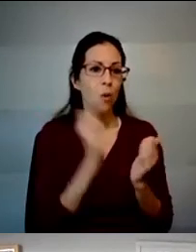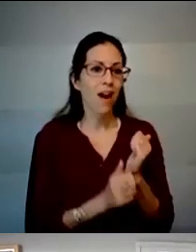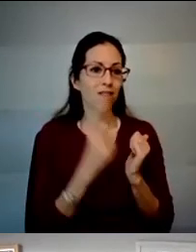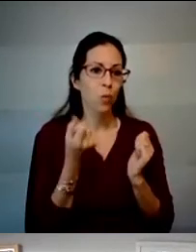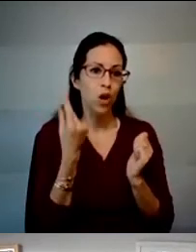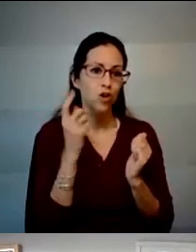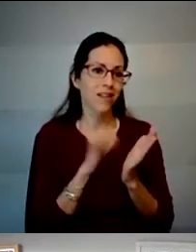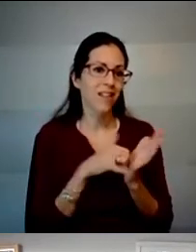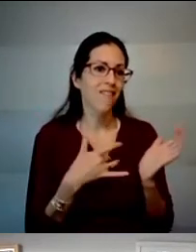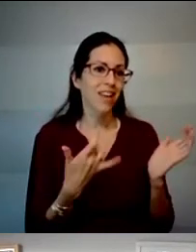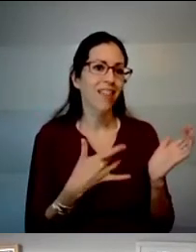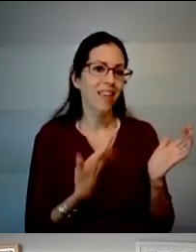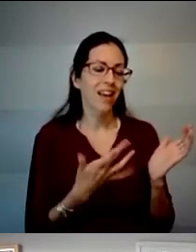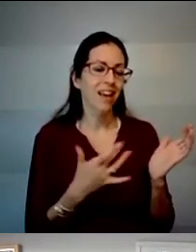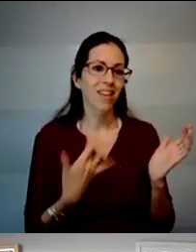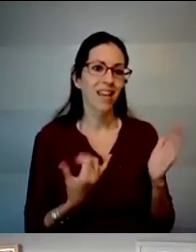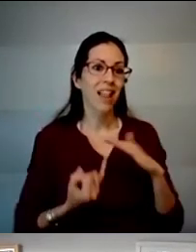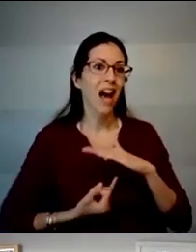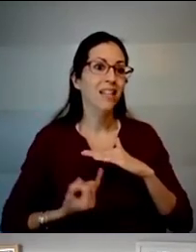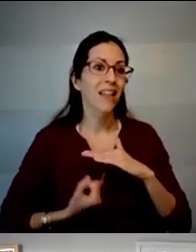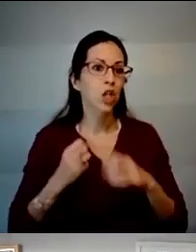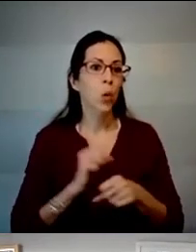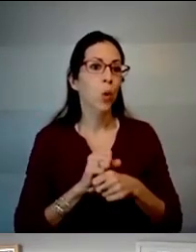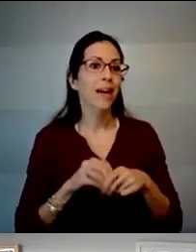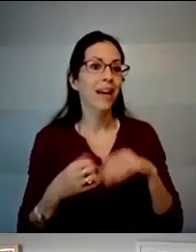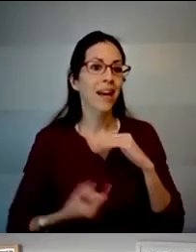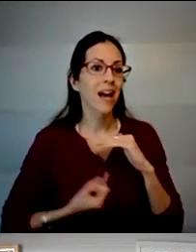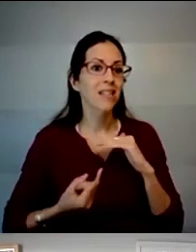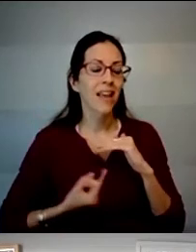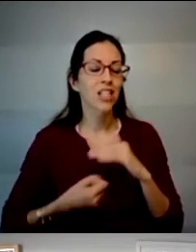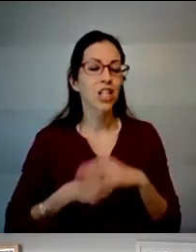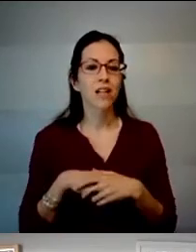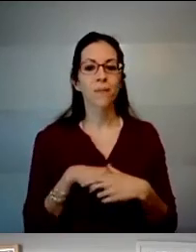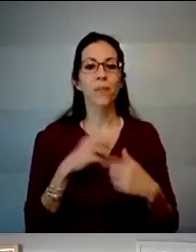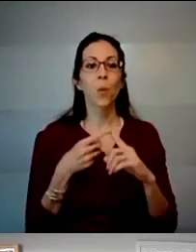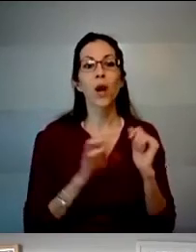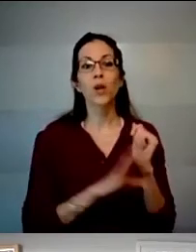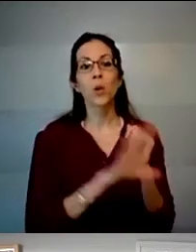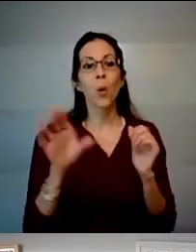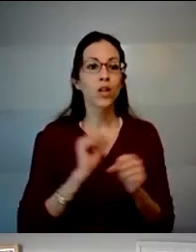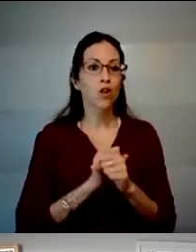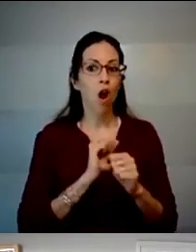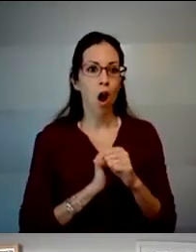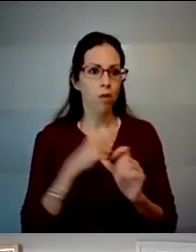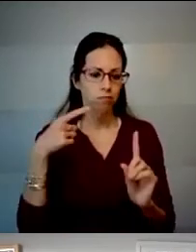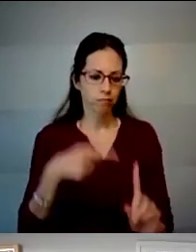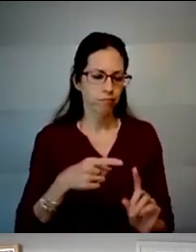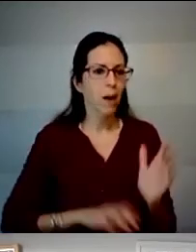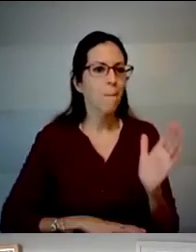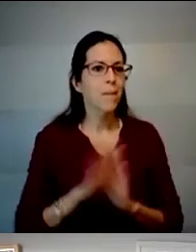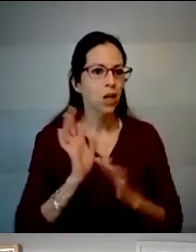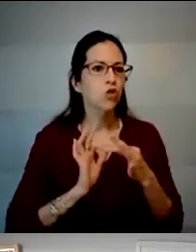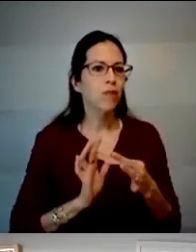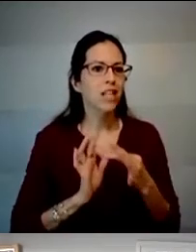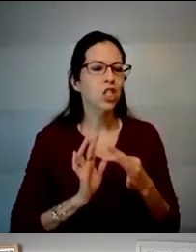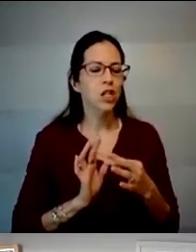like, feeling of isolation and kind of working in isolation. And when your job is to build relationships, you kind of